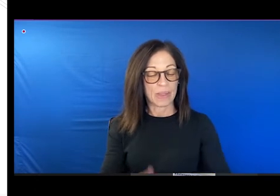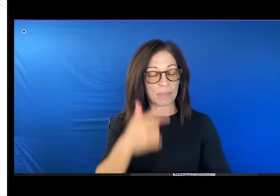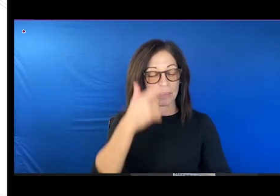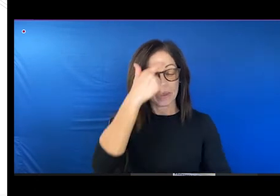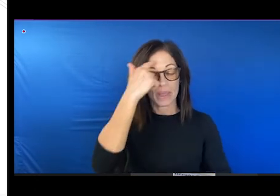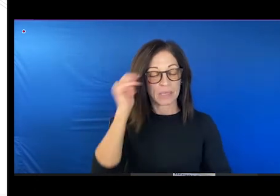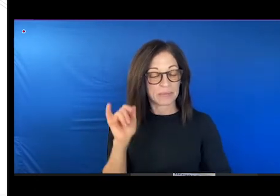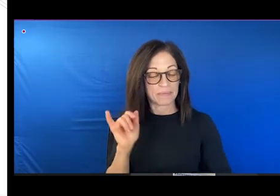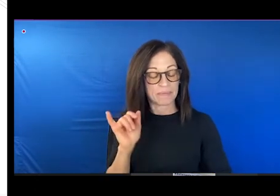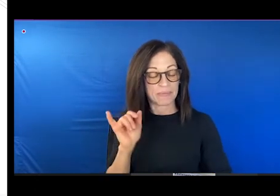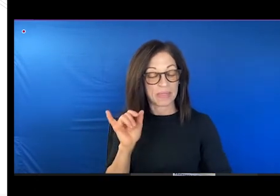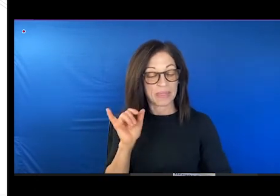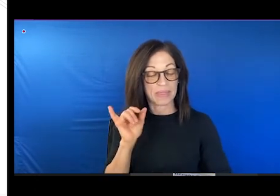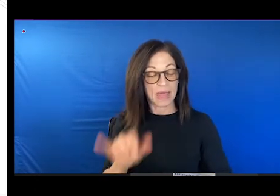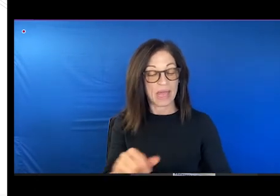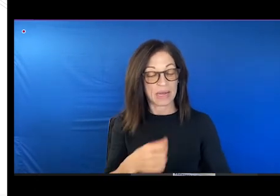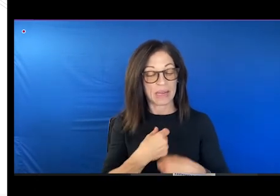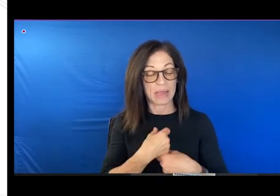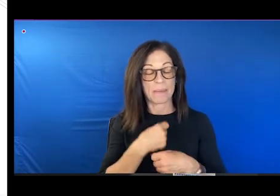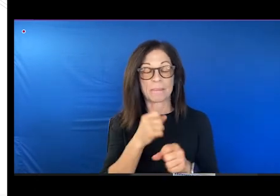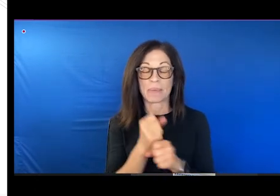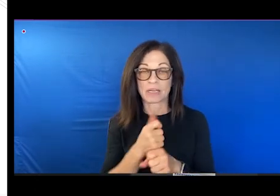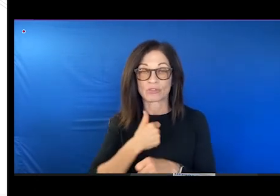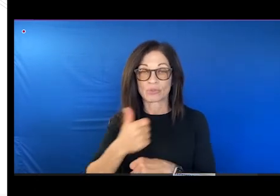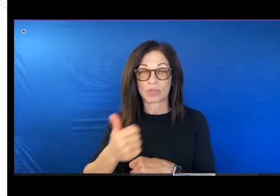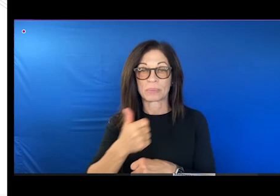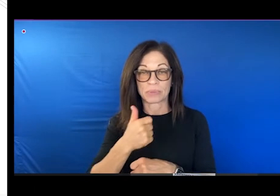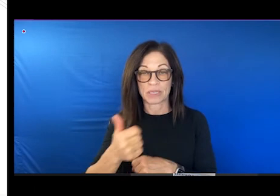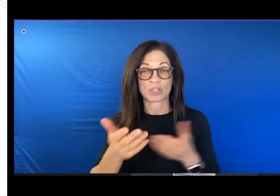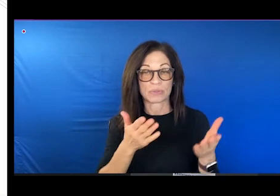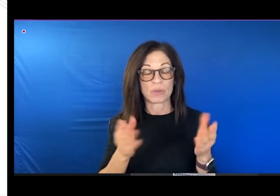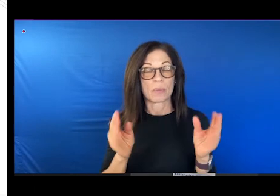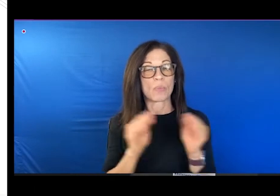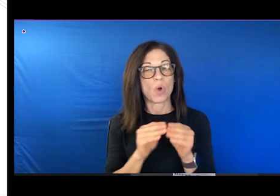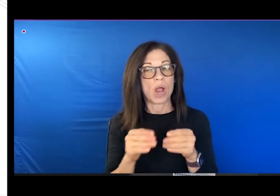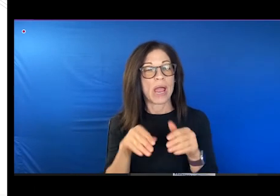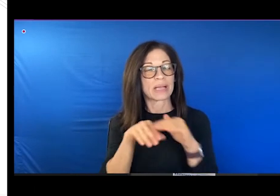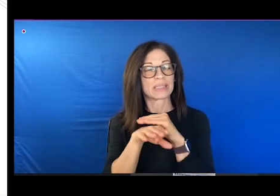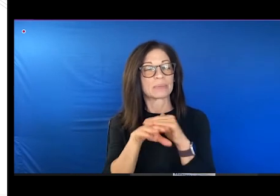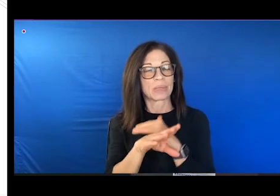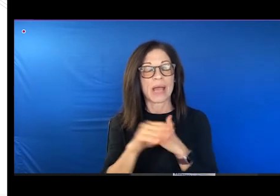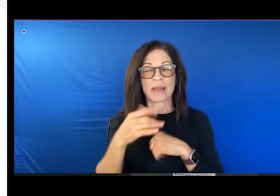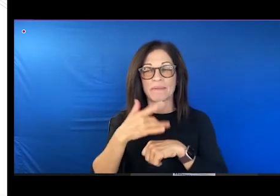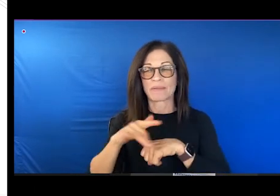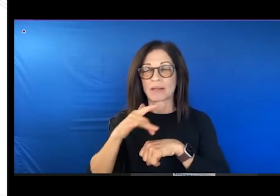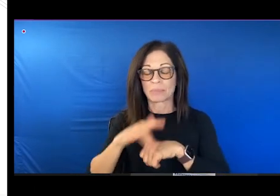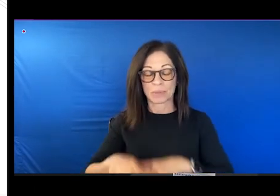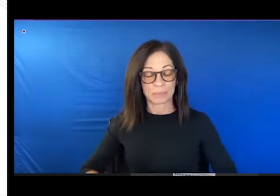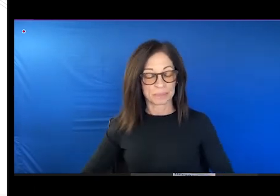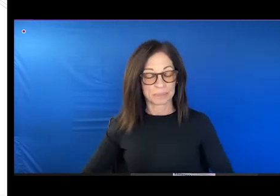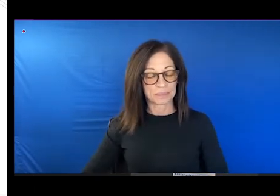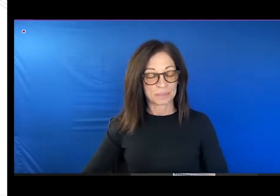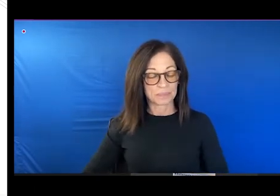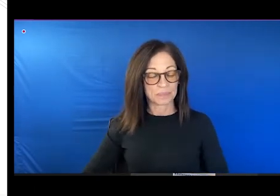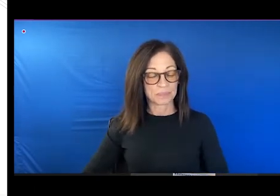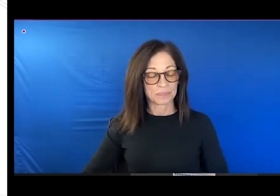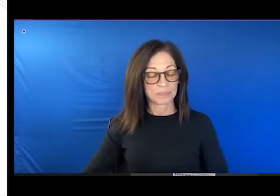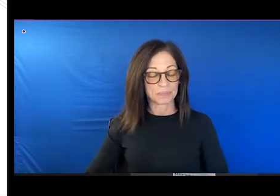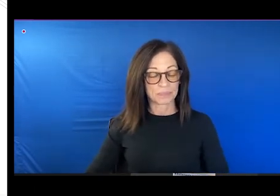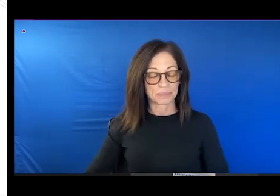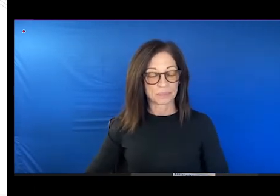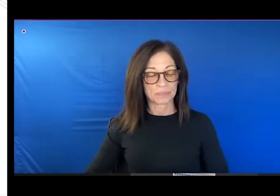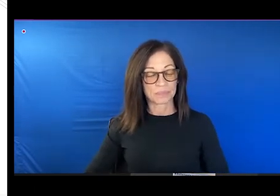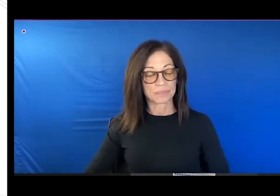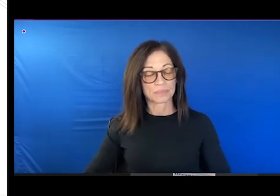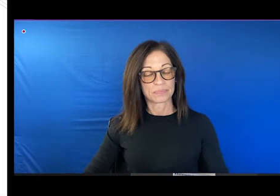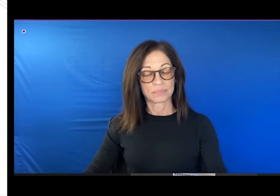because of that efficiency, it's making transportation services more accessible and available. The next slide,